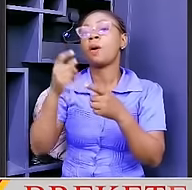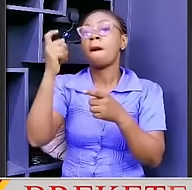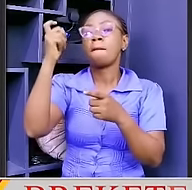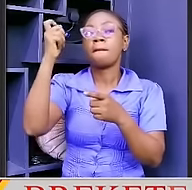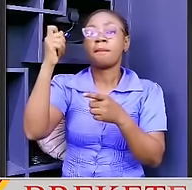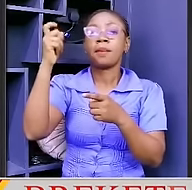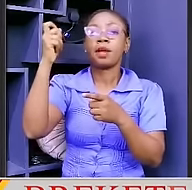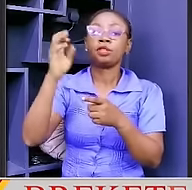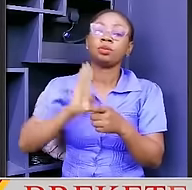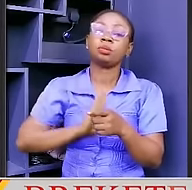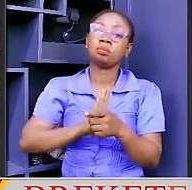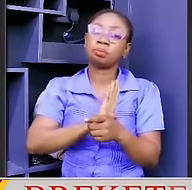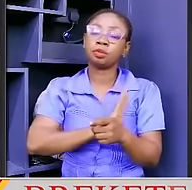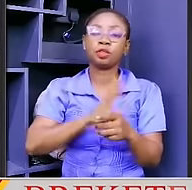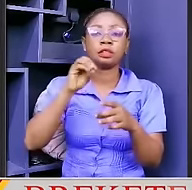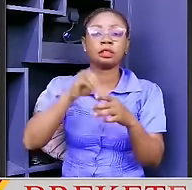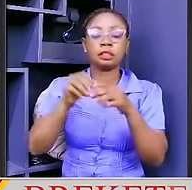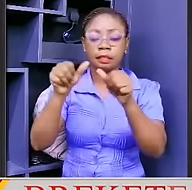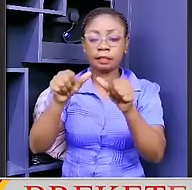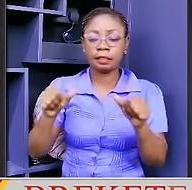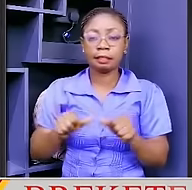Gariki, area 3 Gariki.